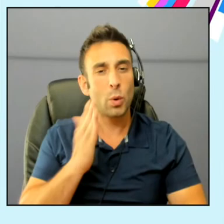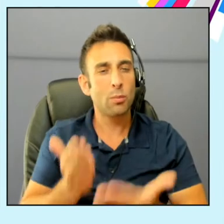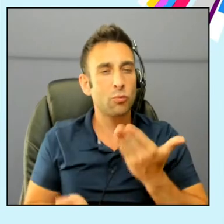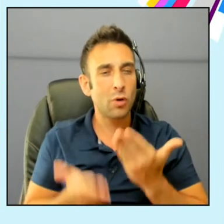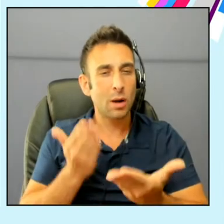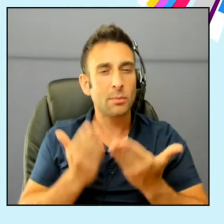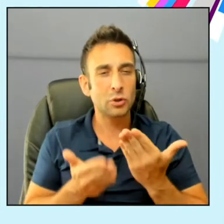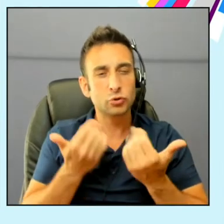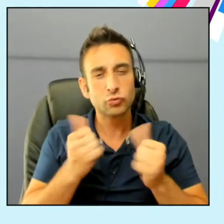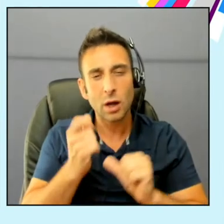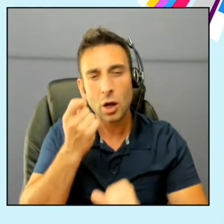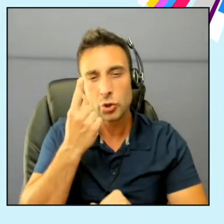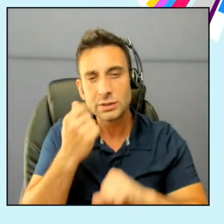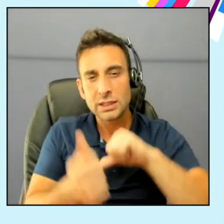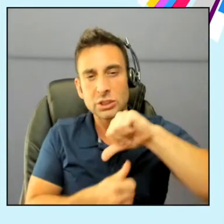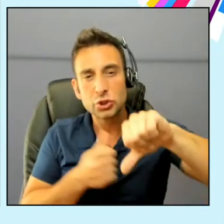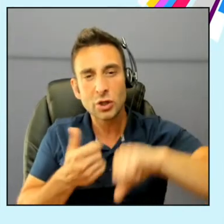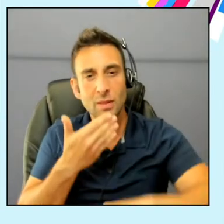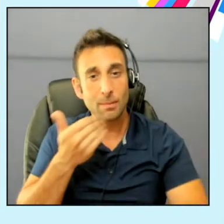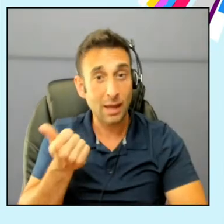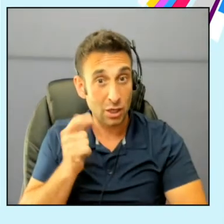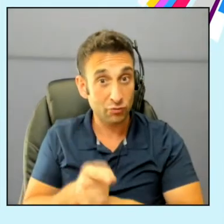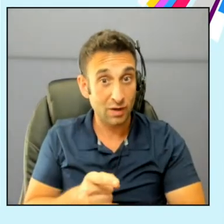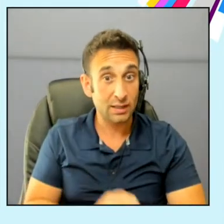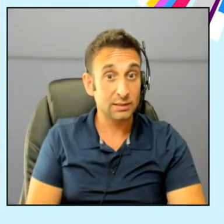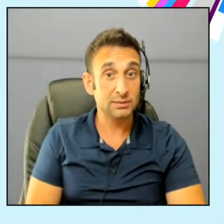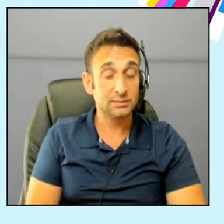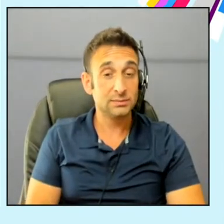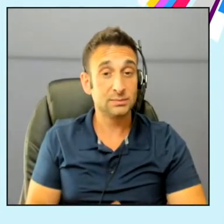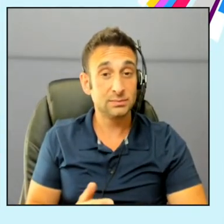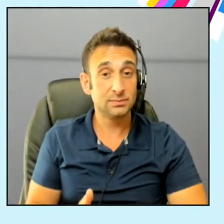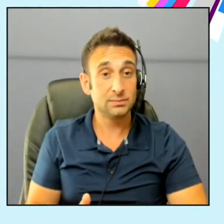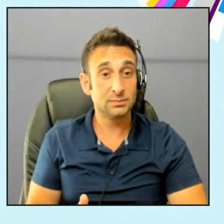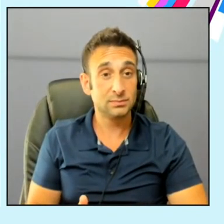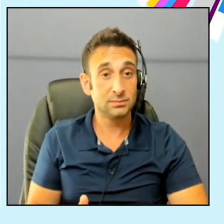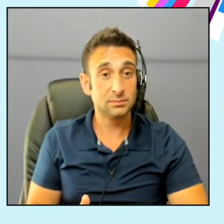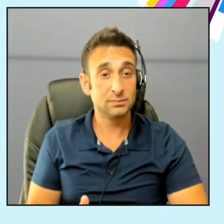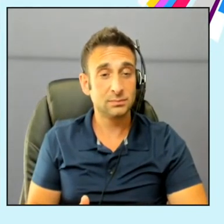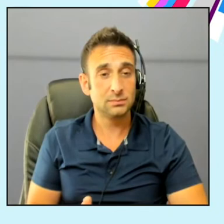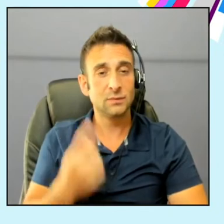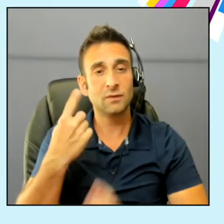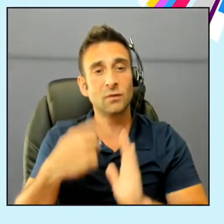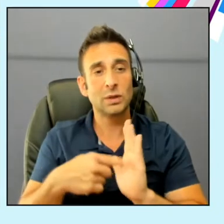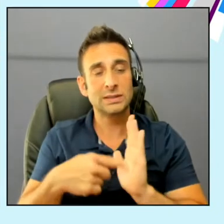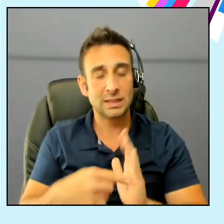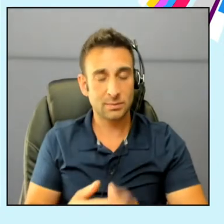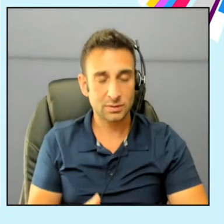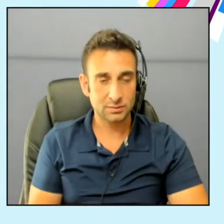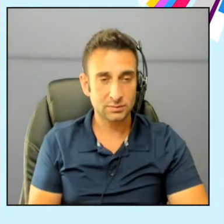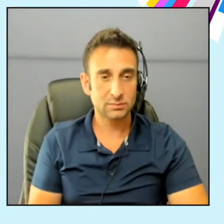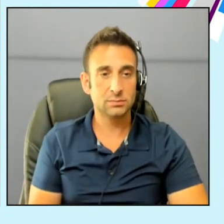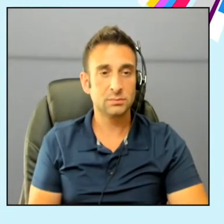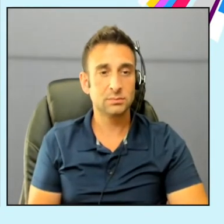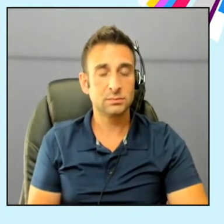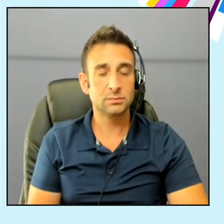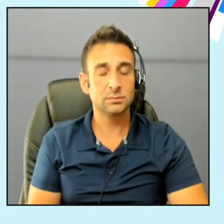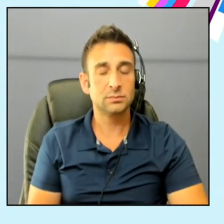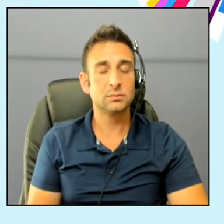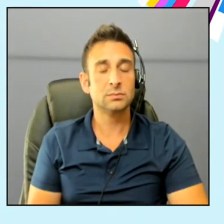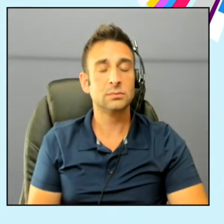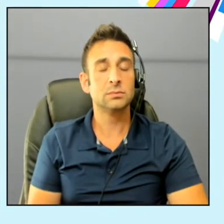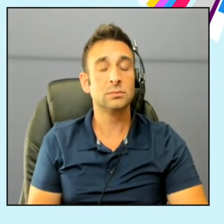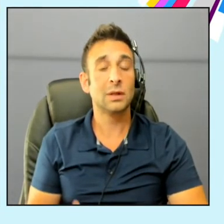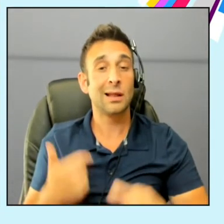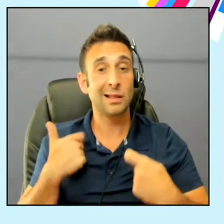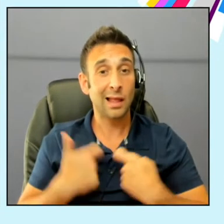understand each other better, right? I'll give an example with the Latin community. Our language, Spanish,